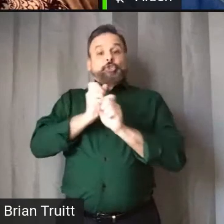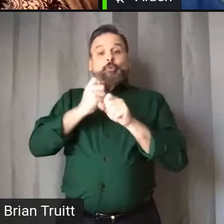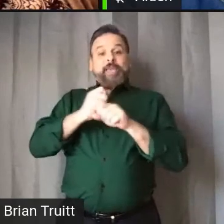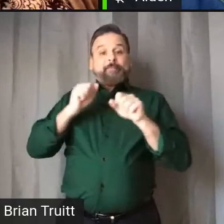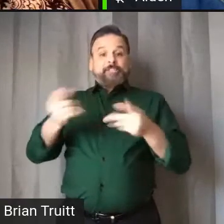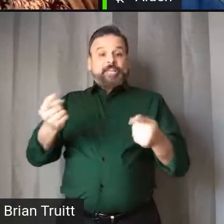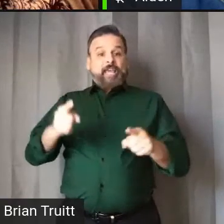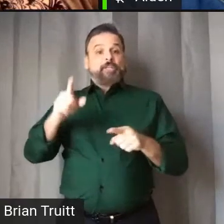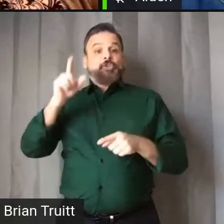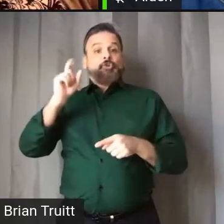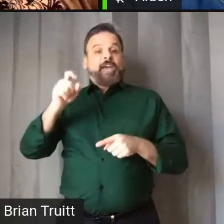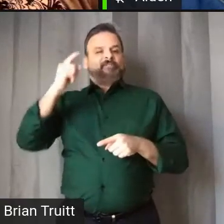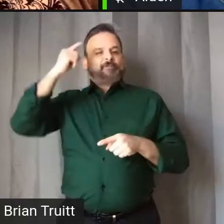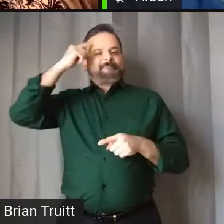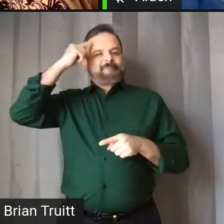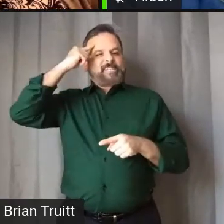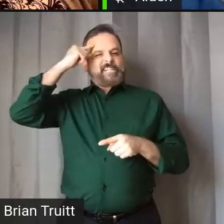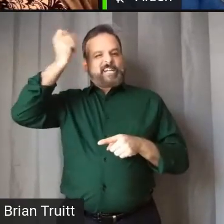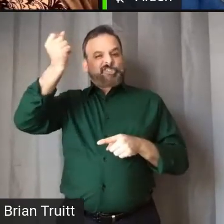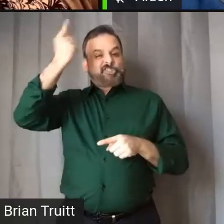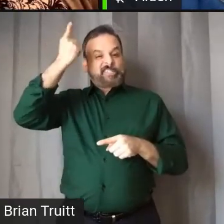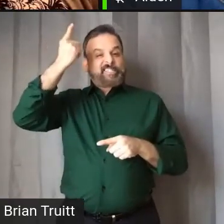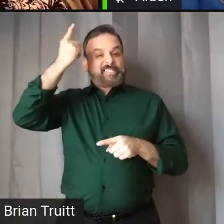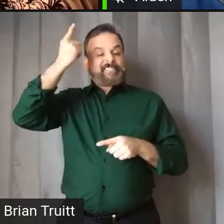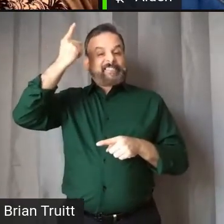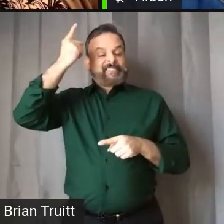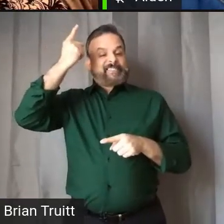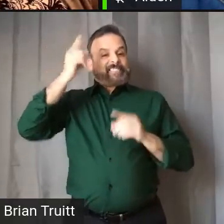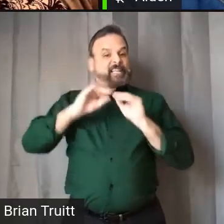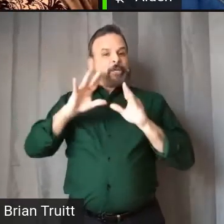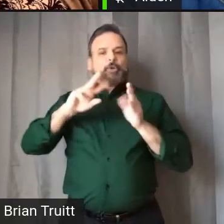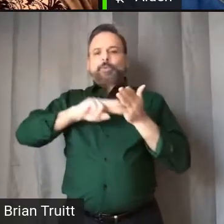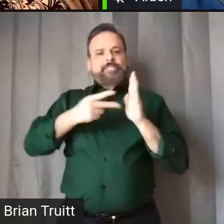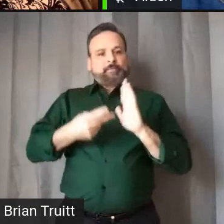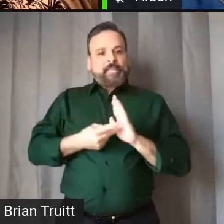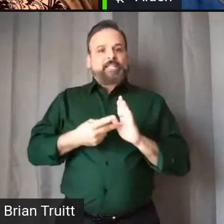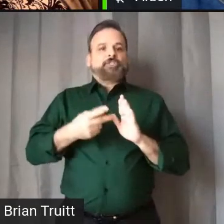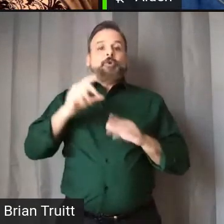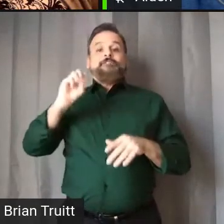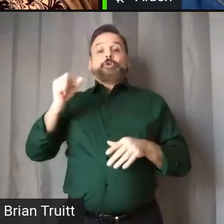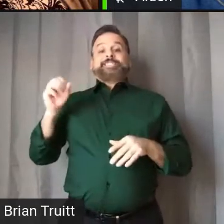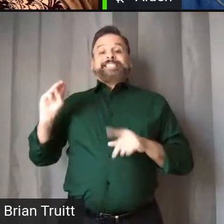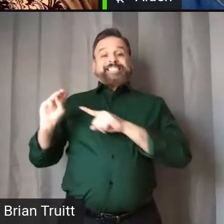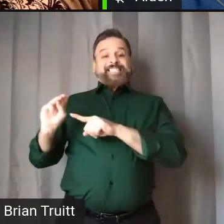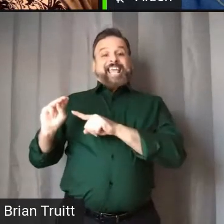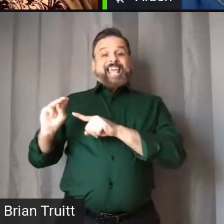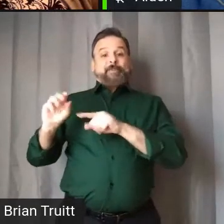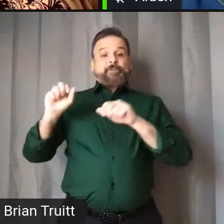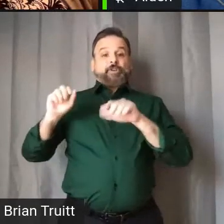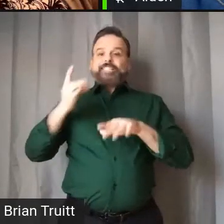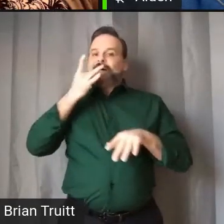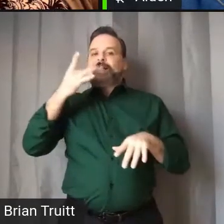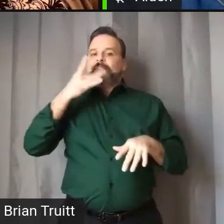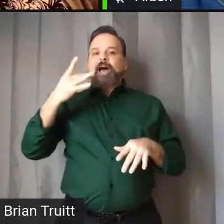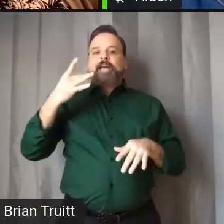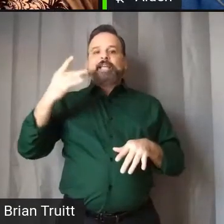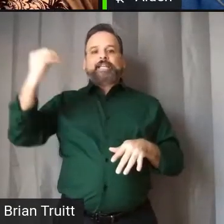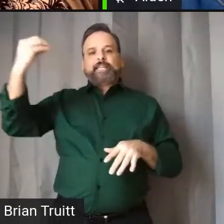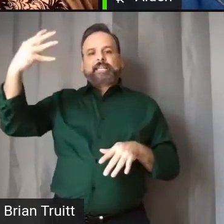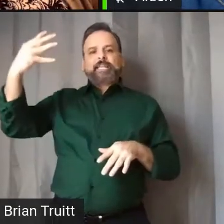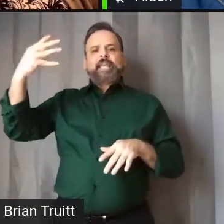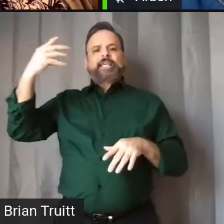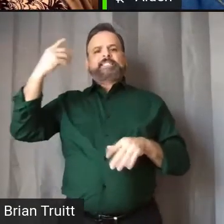you sort of have to wrap your brain around, like, you know, what does it mean? So for Sam to like cast a light, he sort of finds himself thinking about